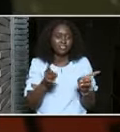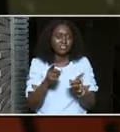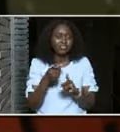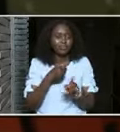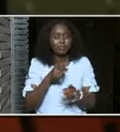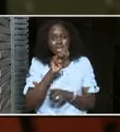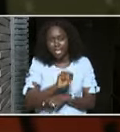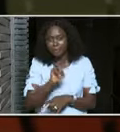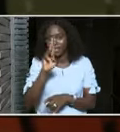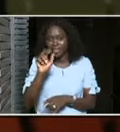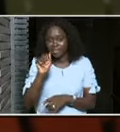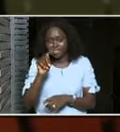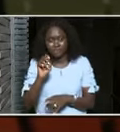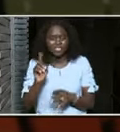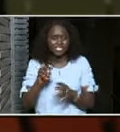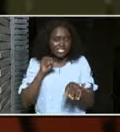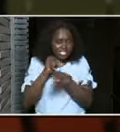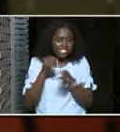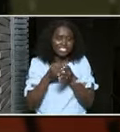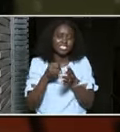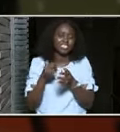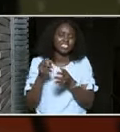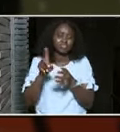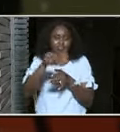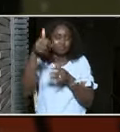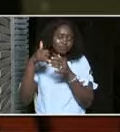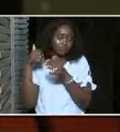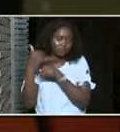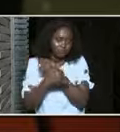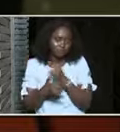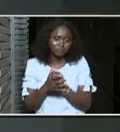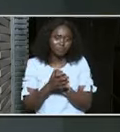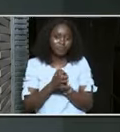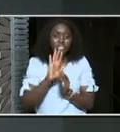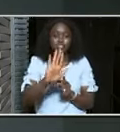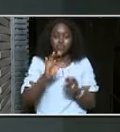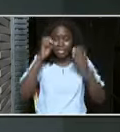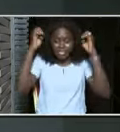rate, where they are sending it abroad. Your Excellency,